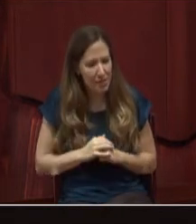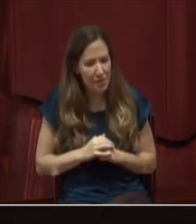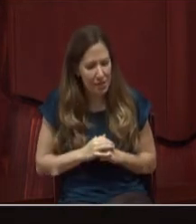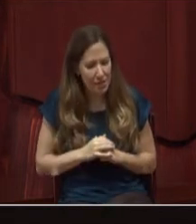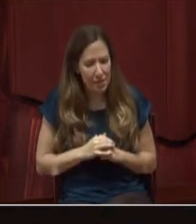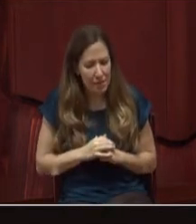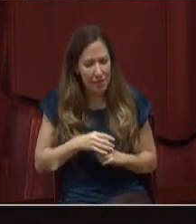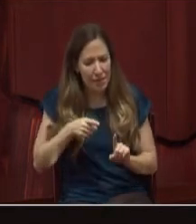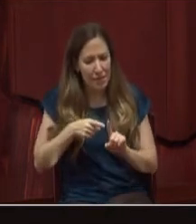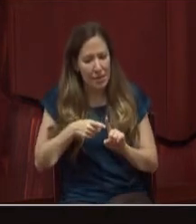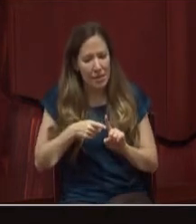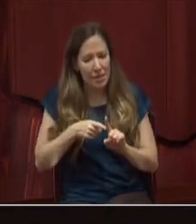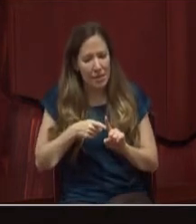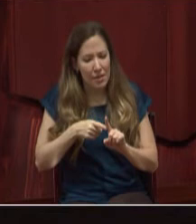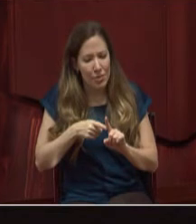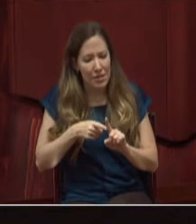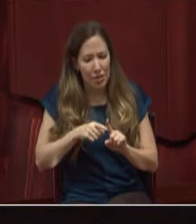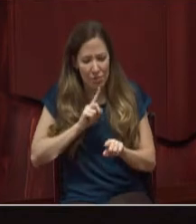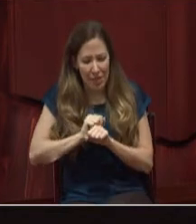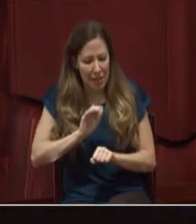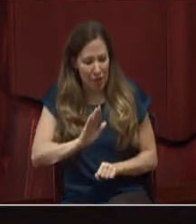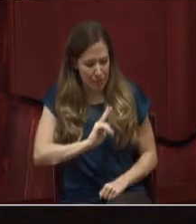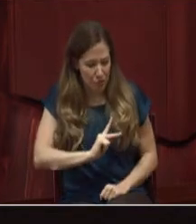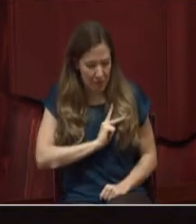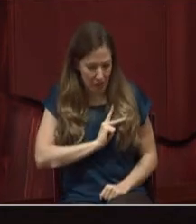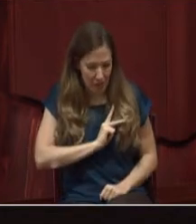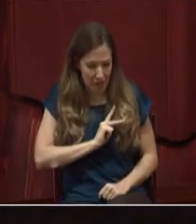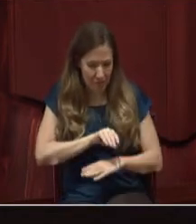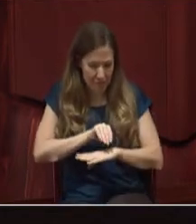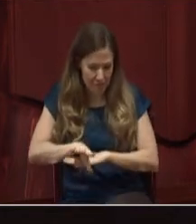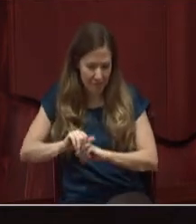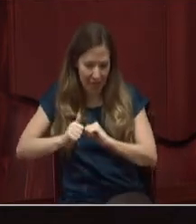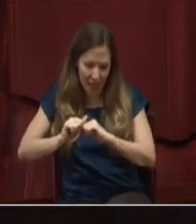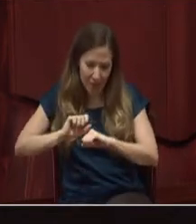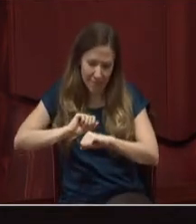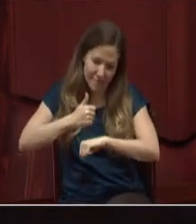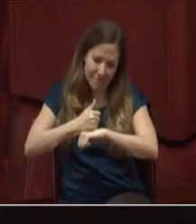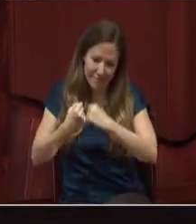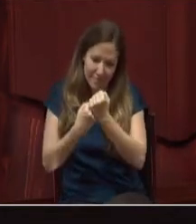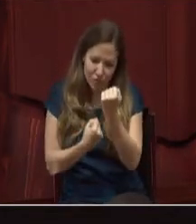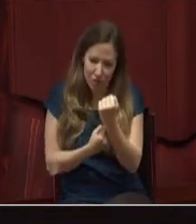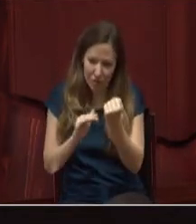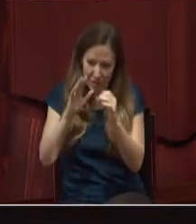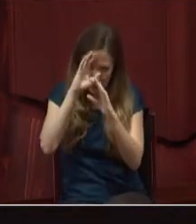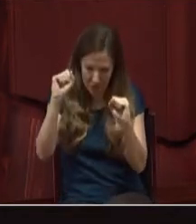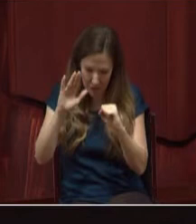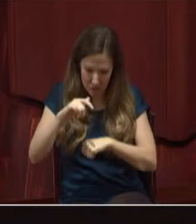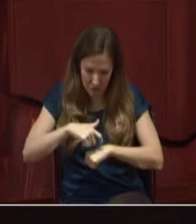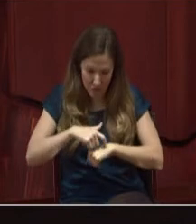president. His personality was such that he insisted on